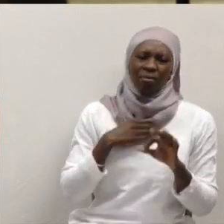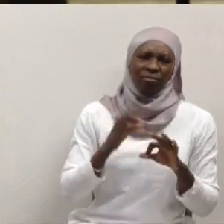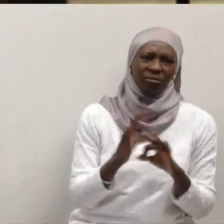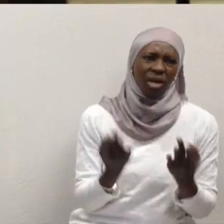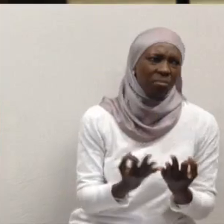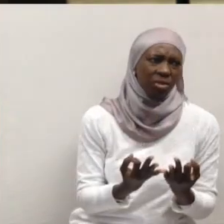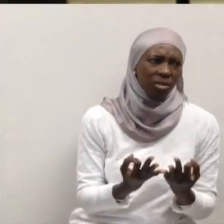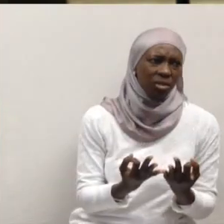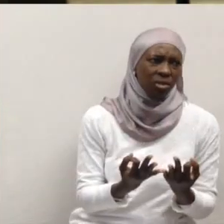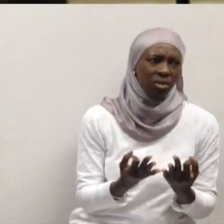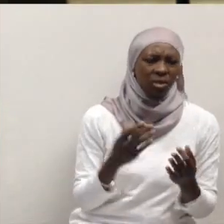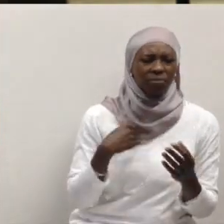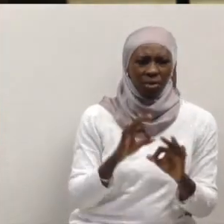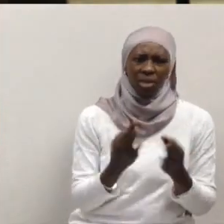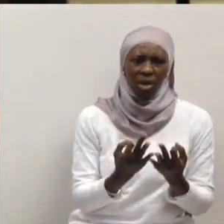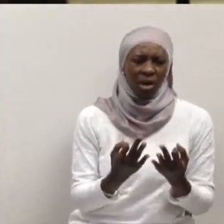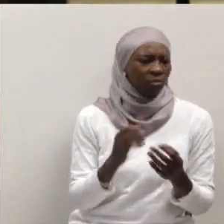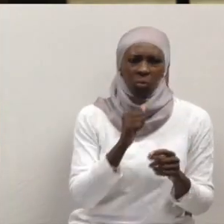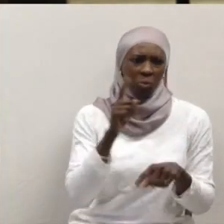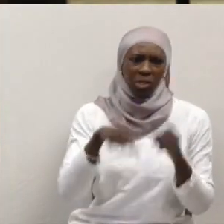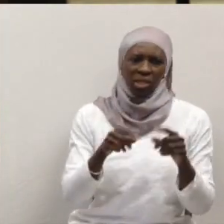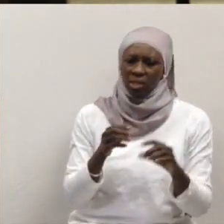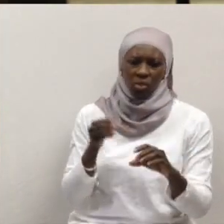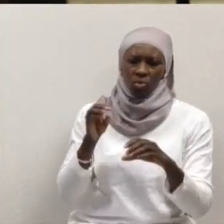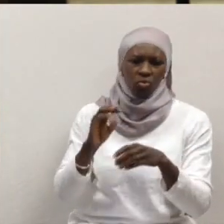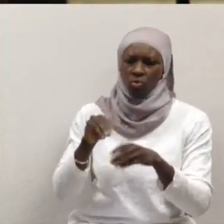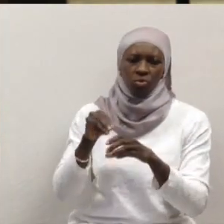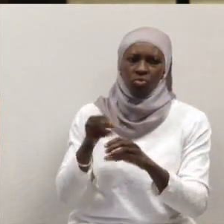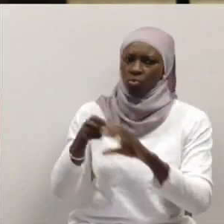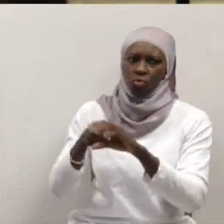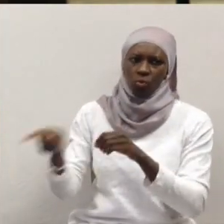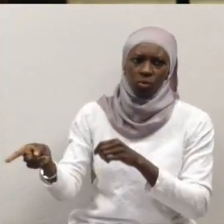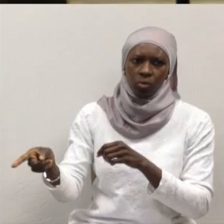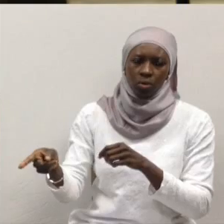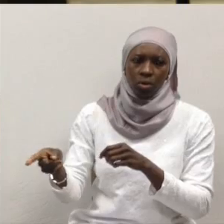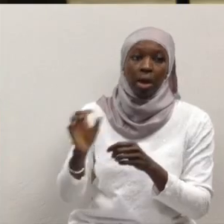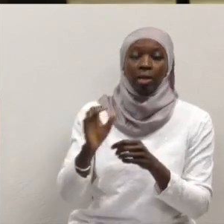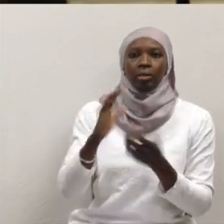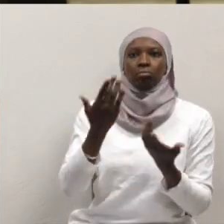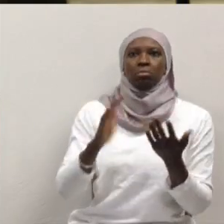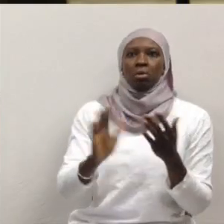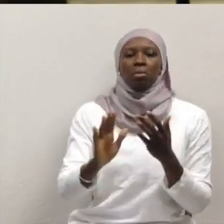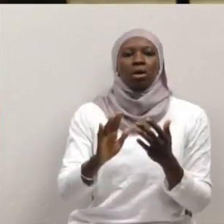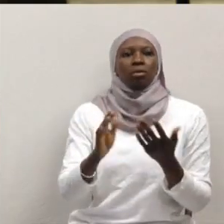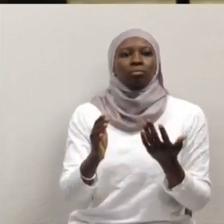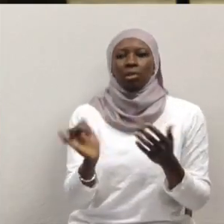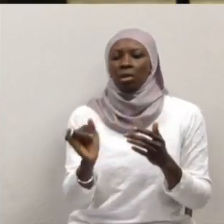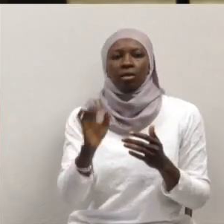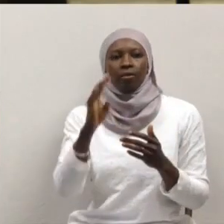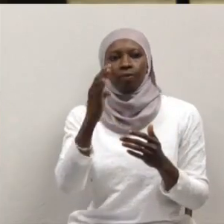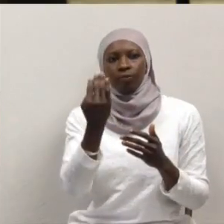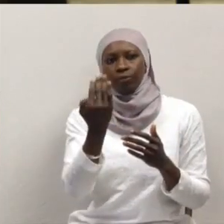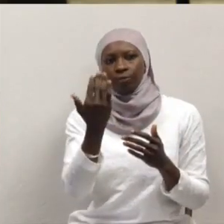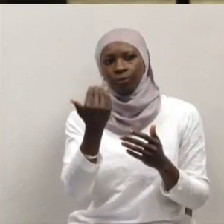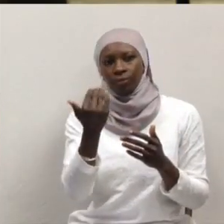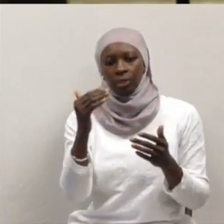Muhammad, because we have families. As if 10,000 people joining the Prophet didn't have families or